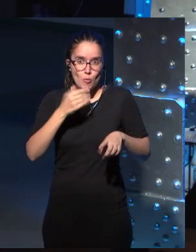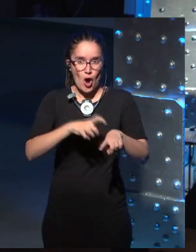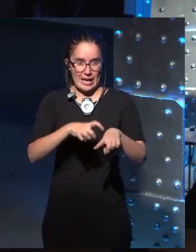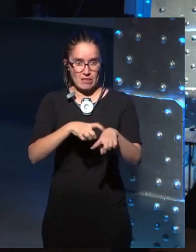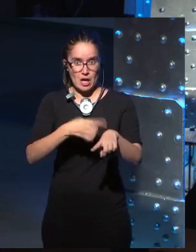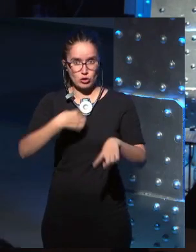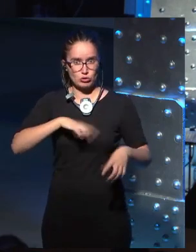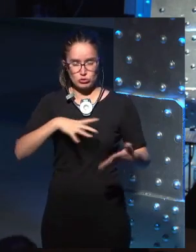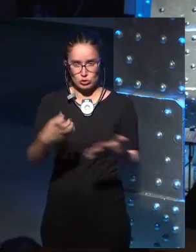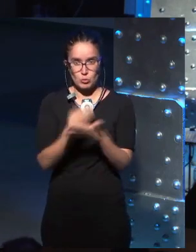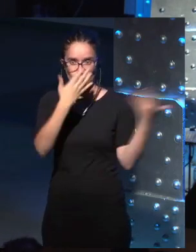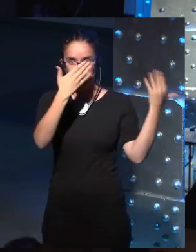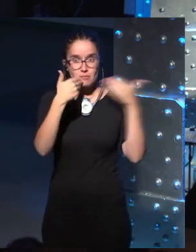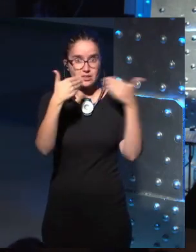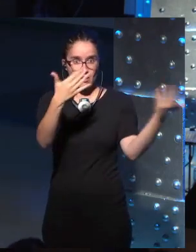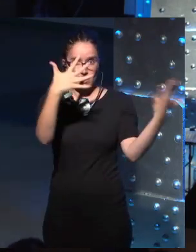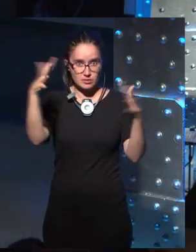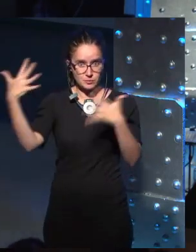us. Thank you very much for listening.